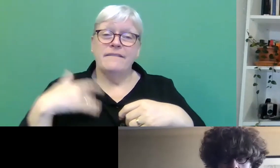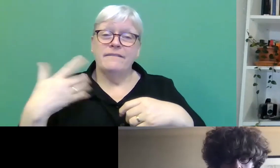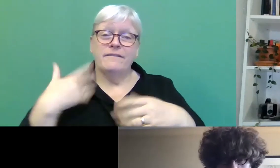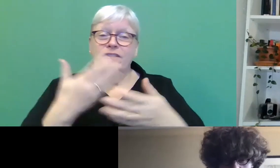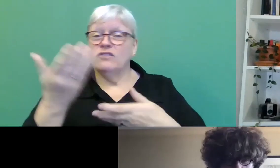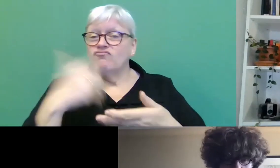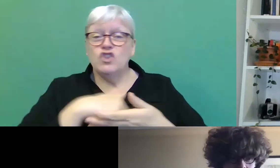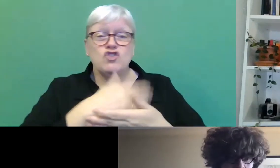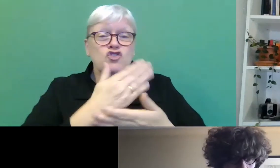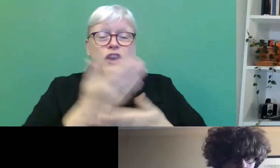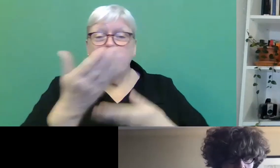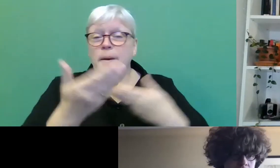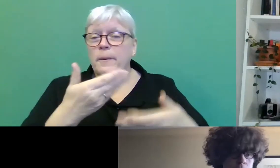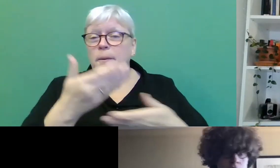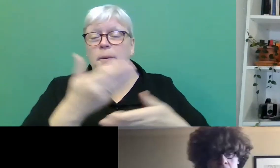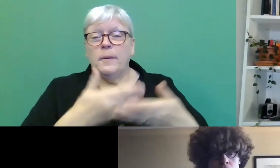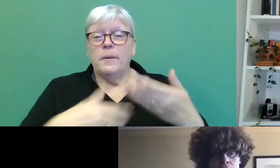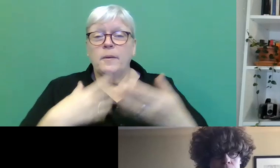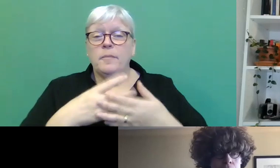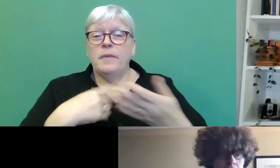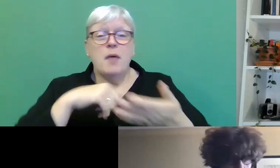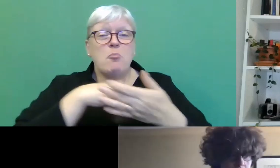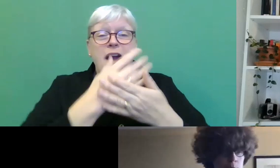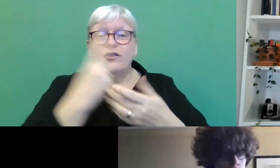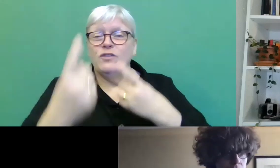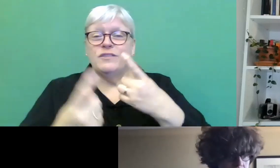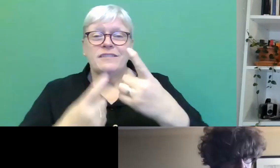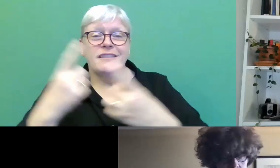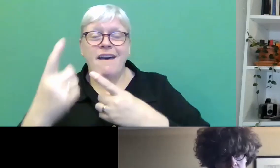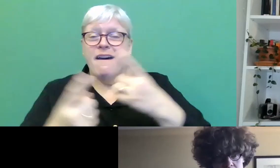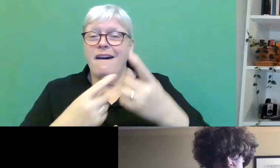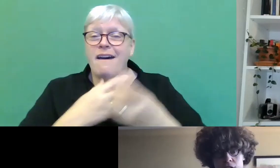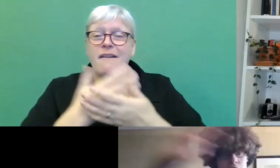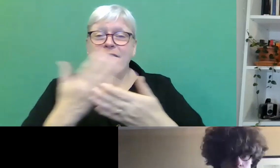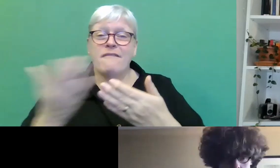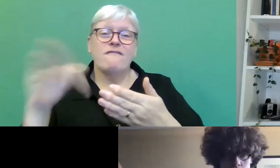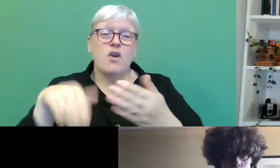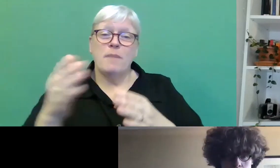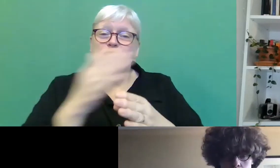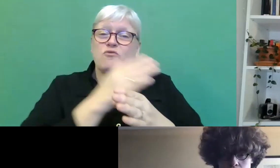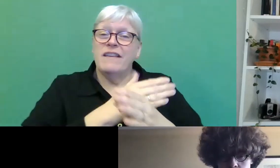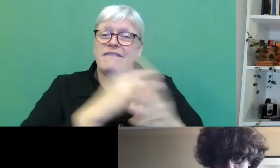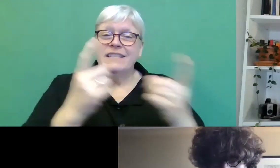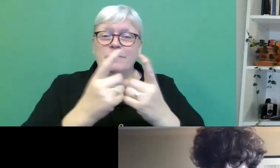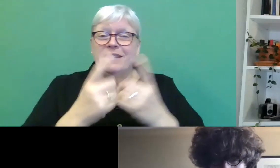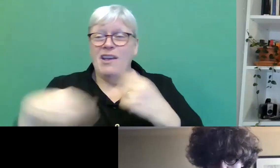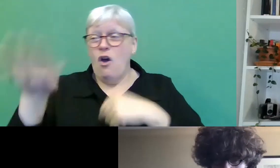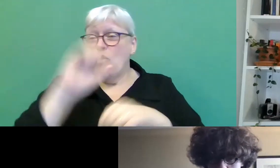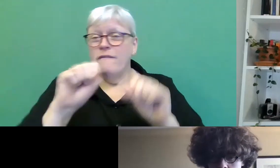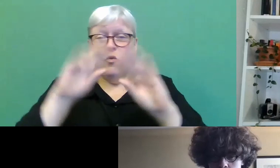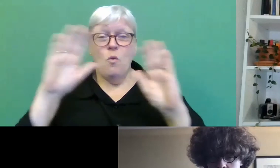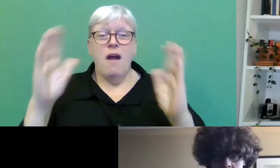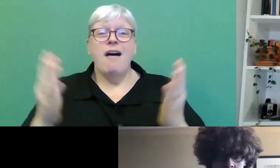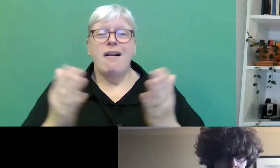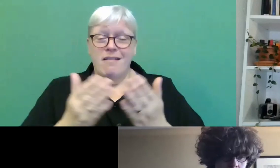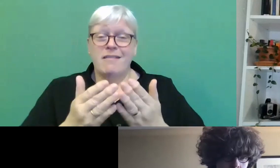always are carrying little bits of yourself in these previous incarnations all across the world with you. And I think little bits of